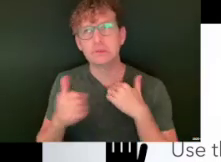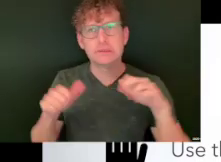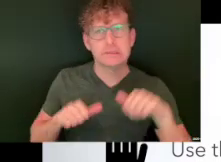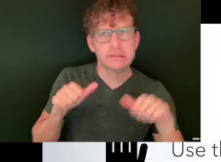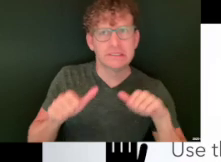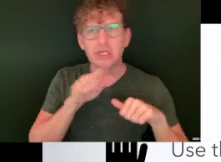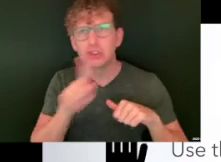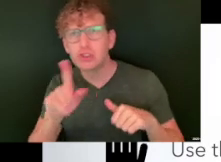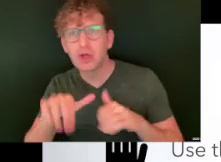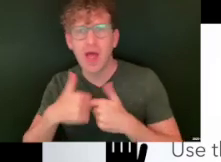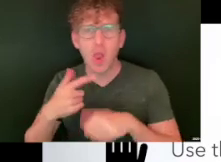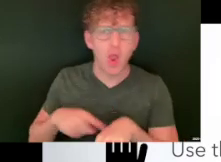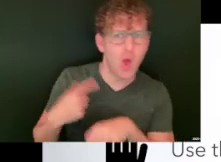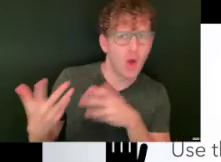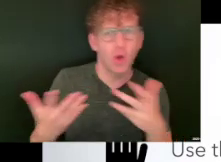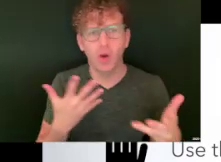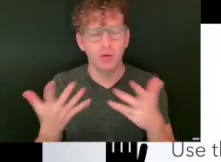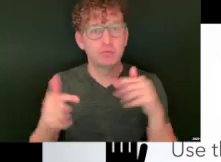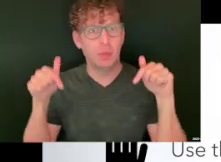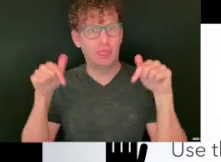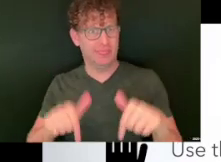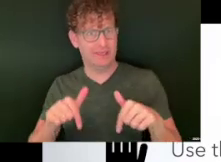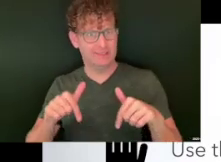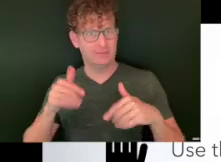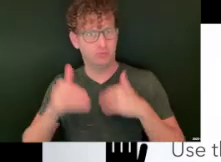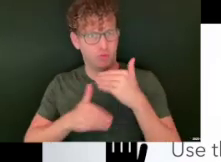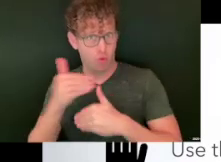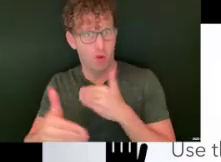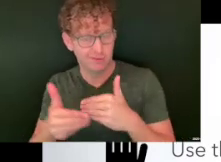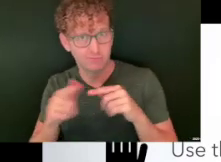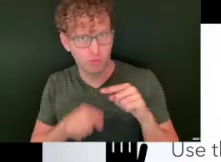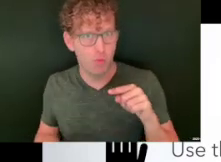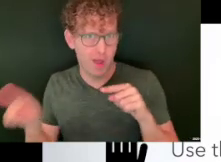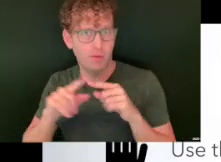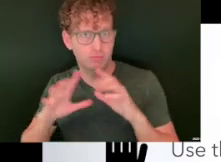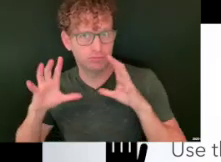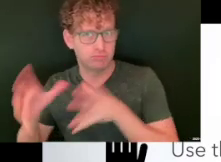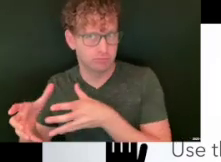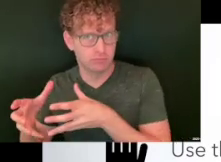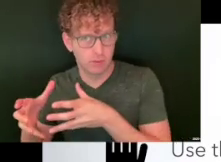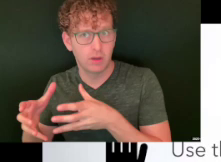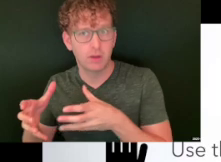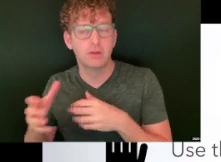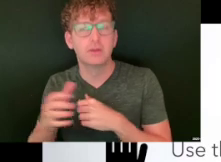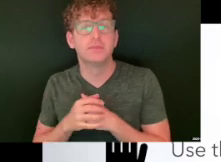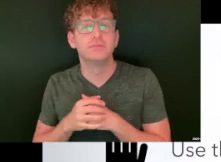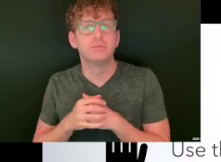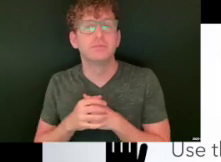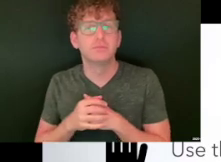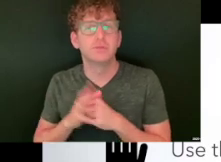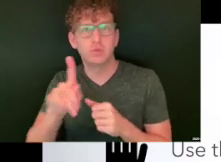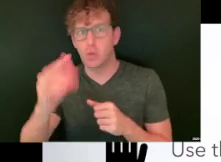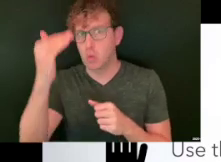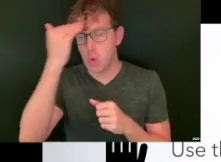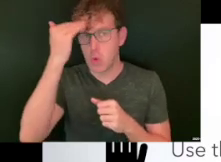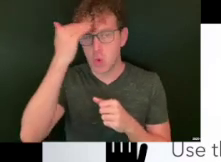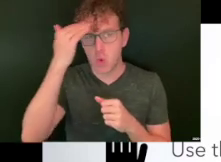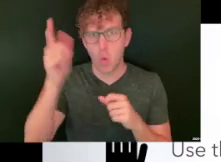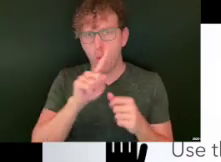vetting process involve? And will you do interviews with checking the references of all